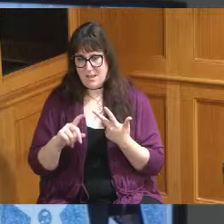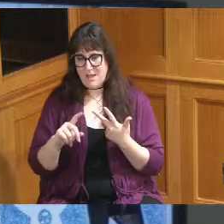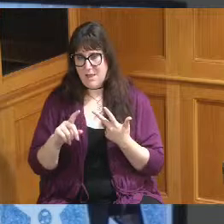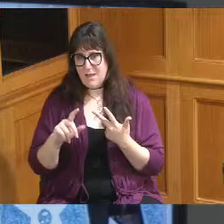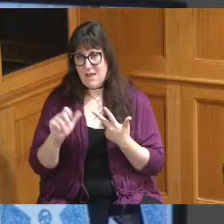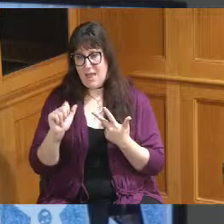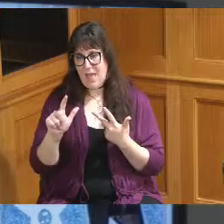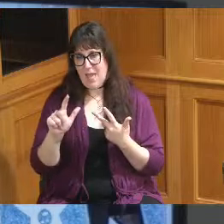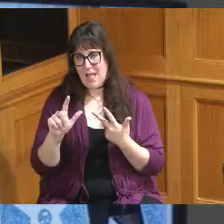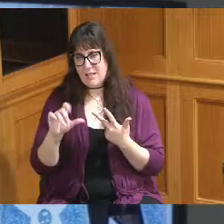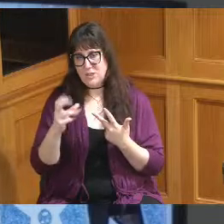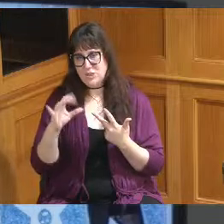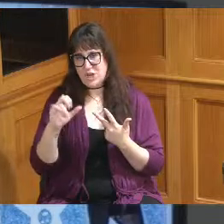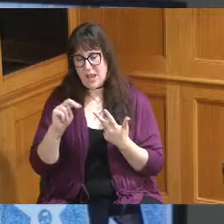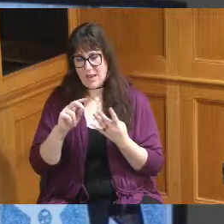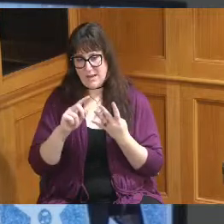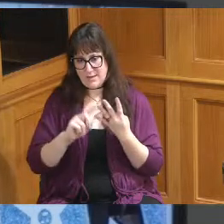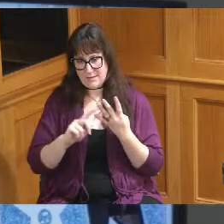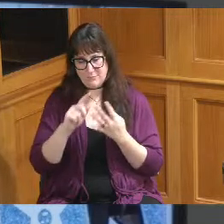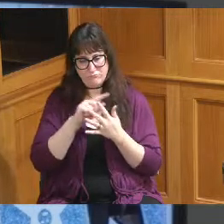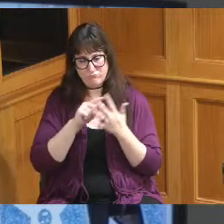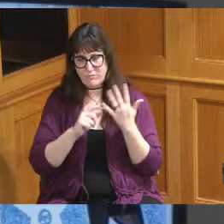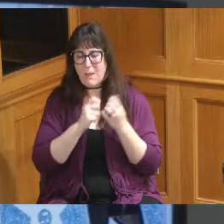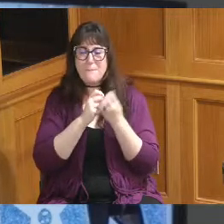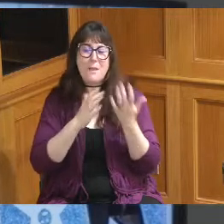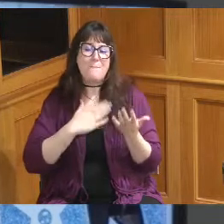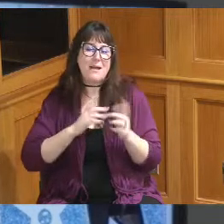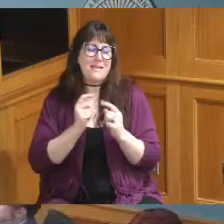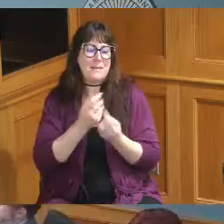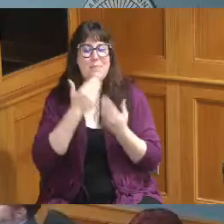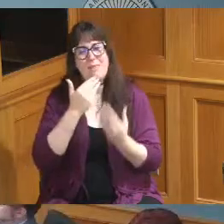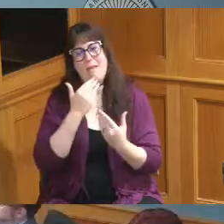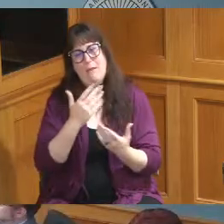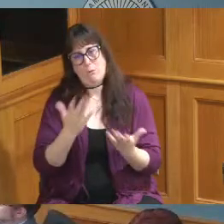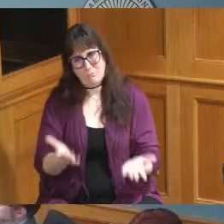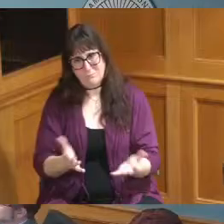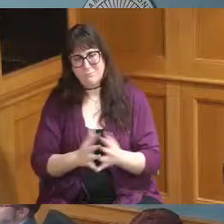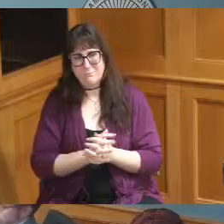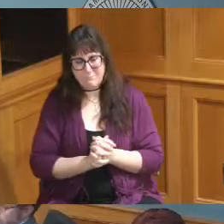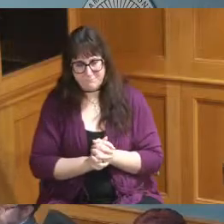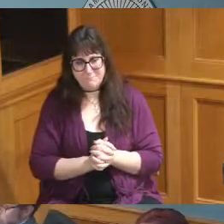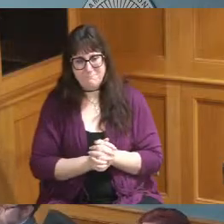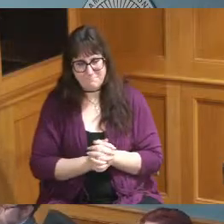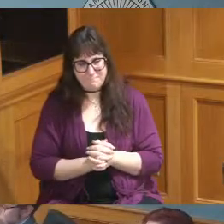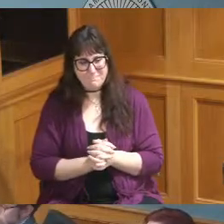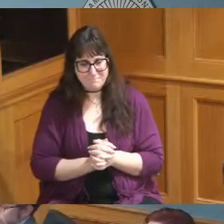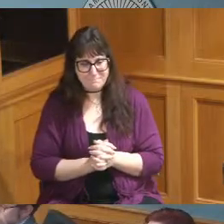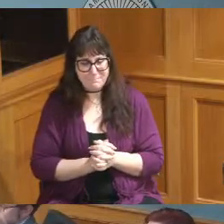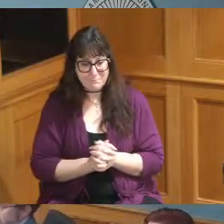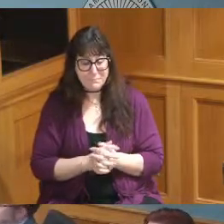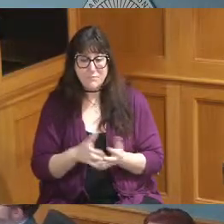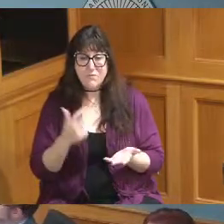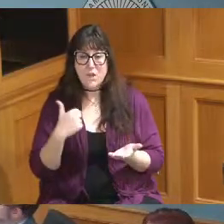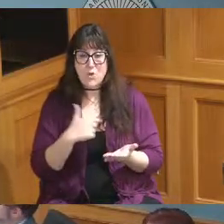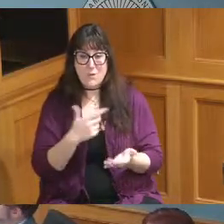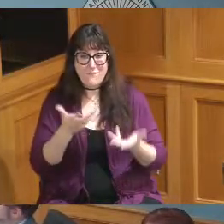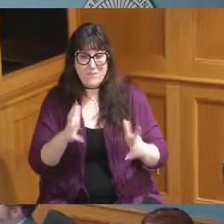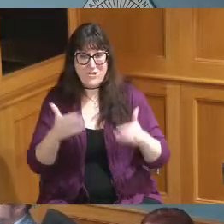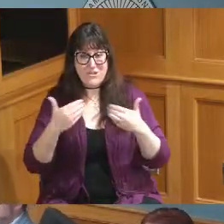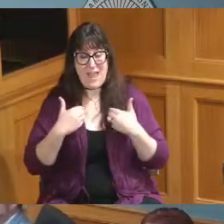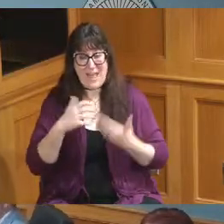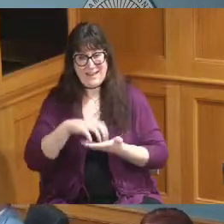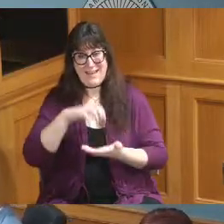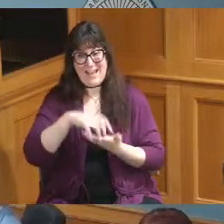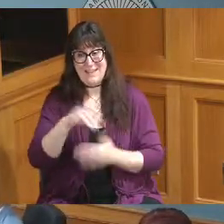Al Chang. And so we want to thank everybody that helped put it together. So, and we did have our Graders cake.